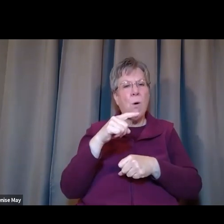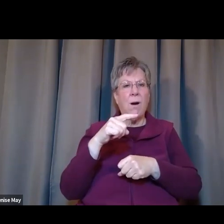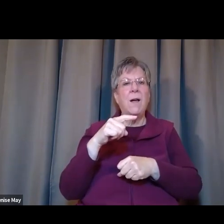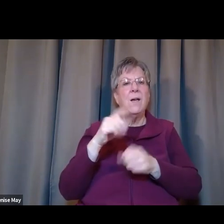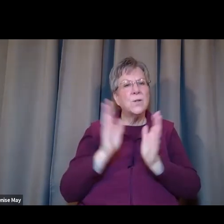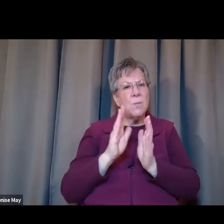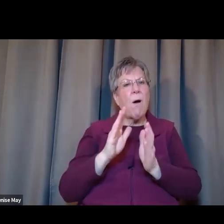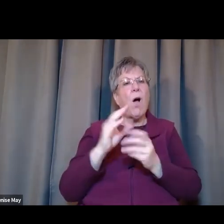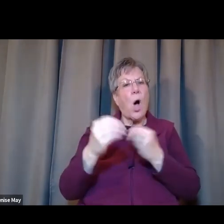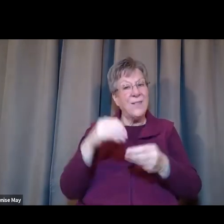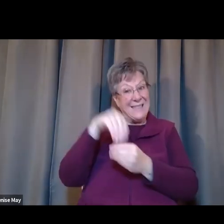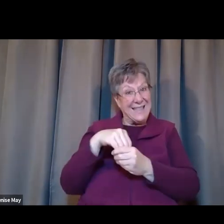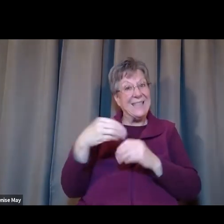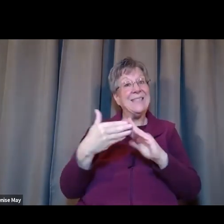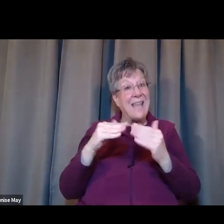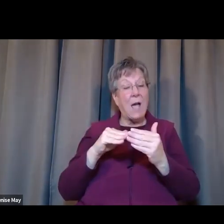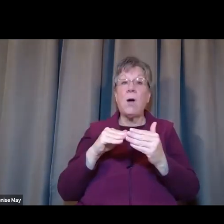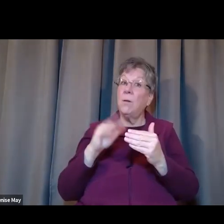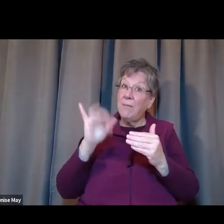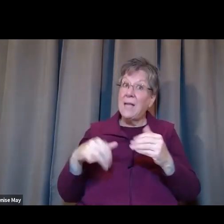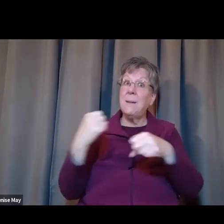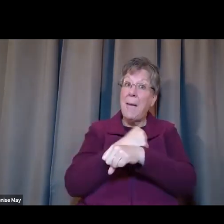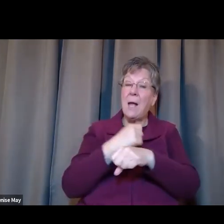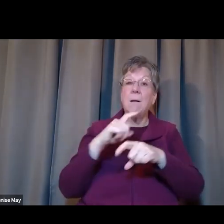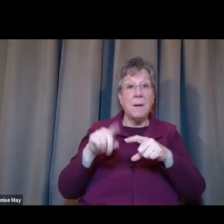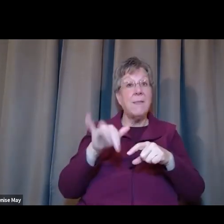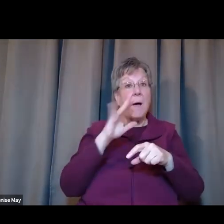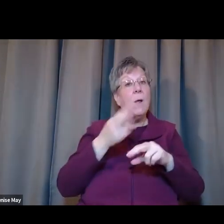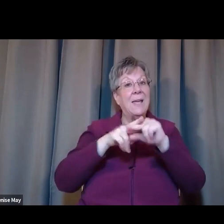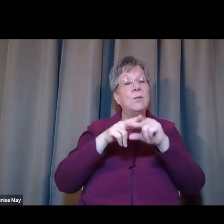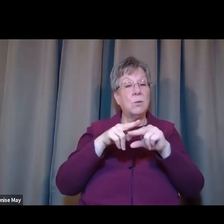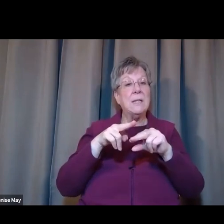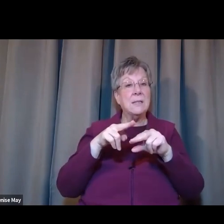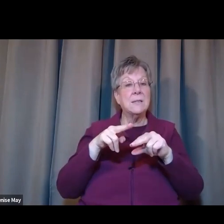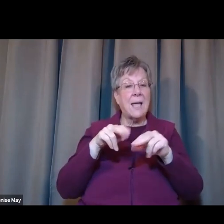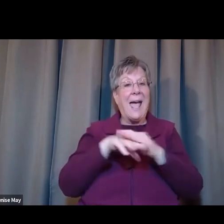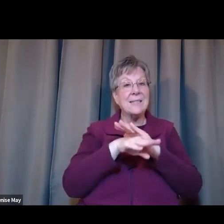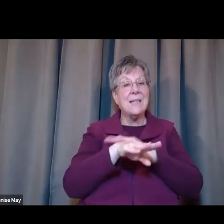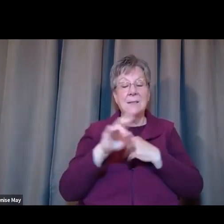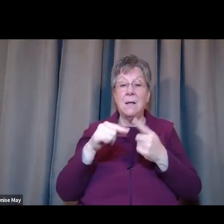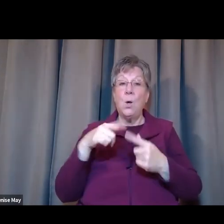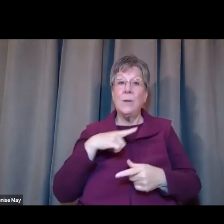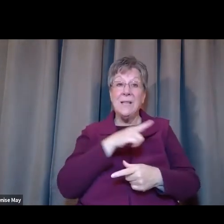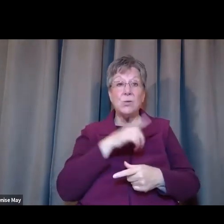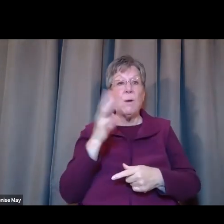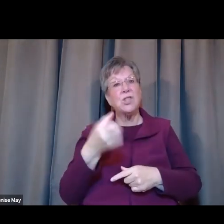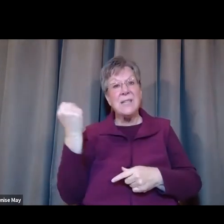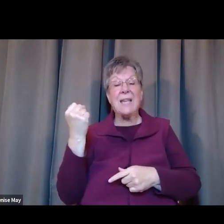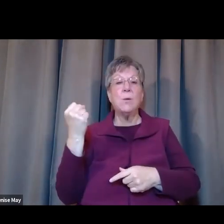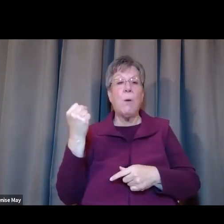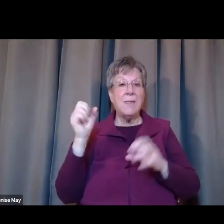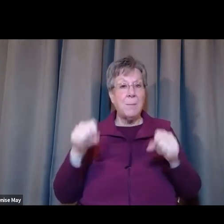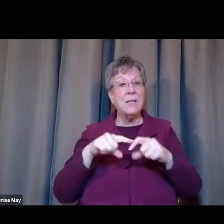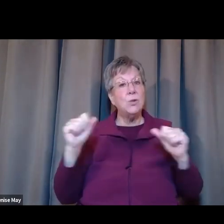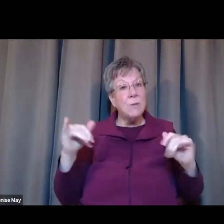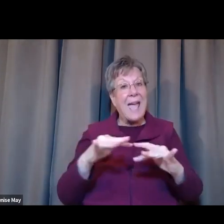uphill battle, but when it works out, it does increase access. When legislative action takes away the ability to gather and deliver voter